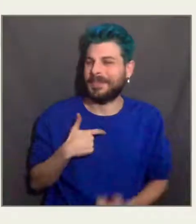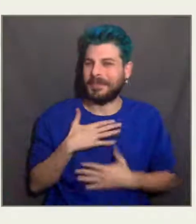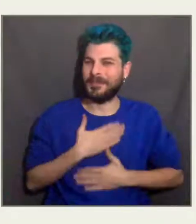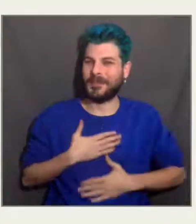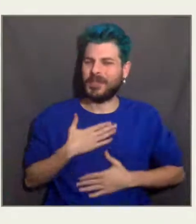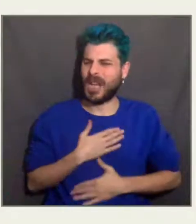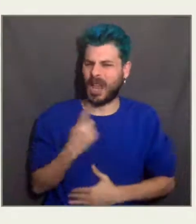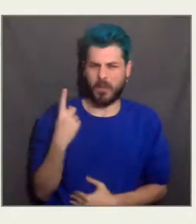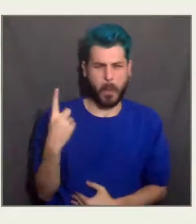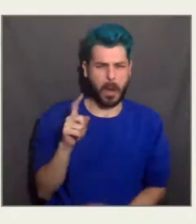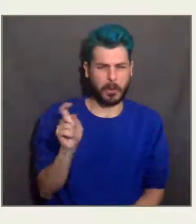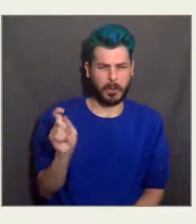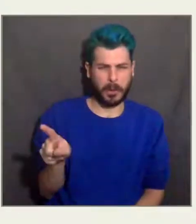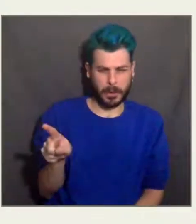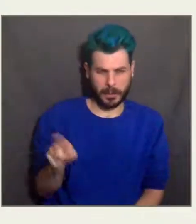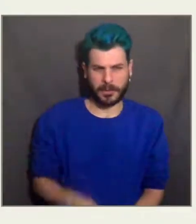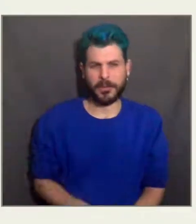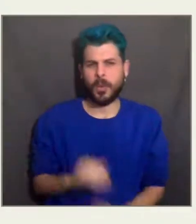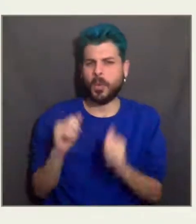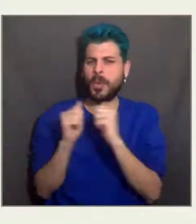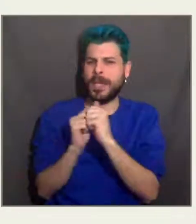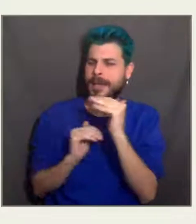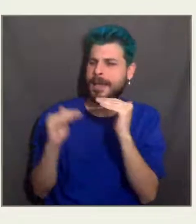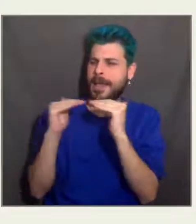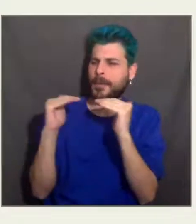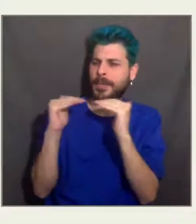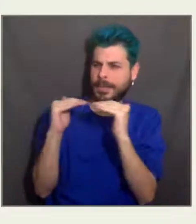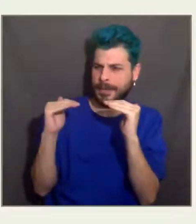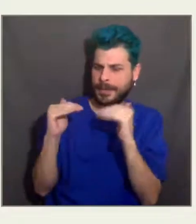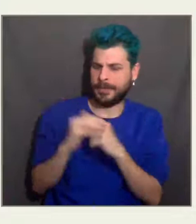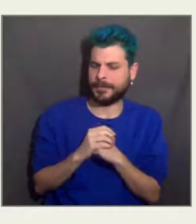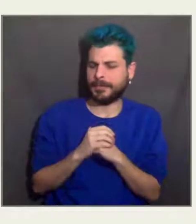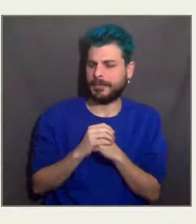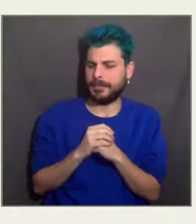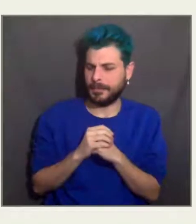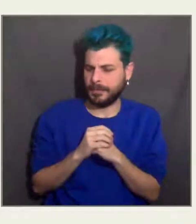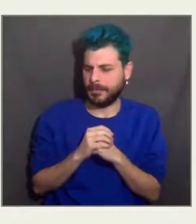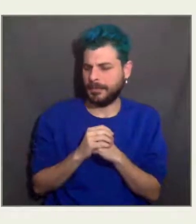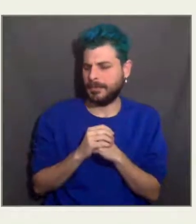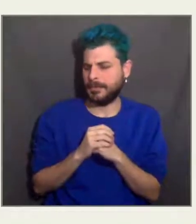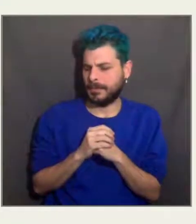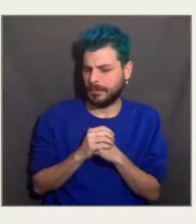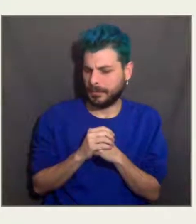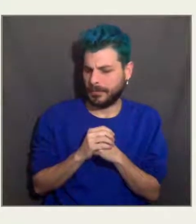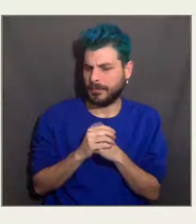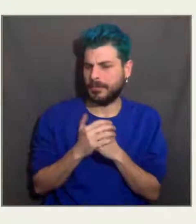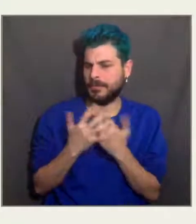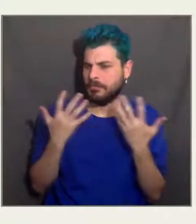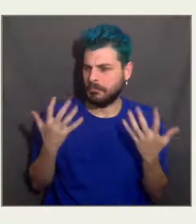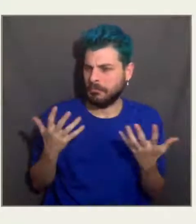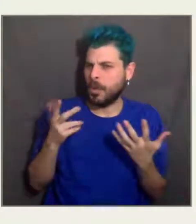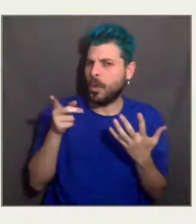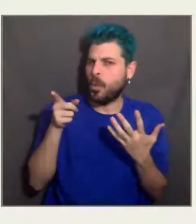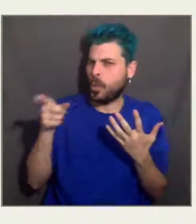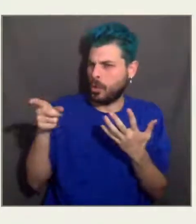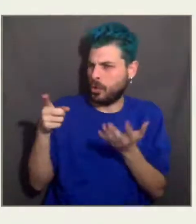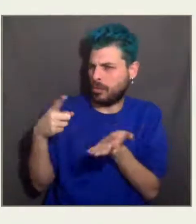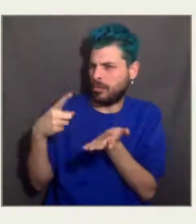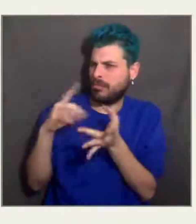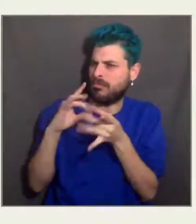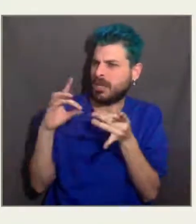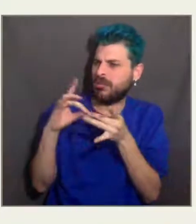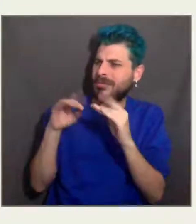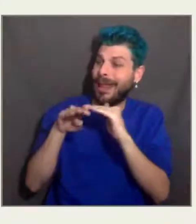follow-up, and that was on the equity piece you mentioned, because when you talk about access to transportation, I think about Hillsborough,